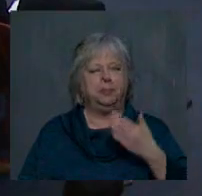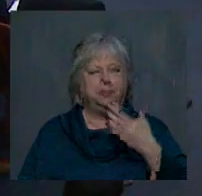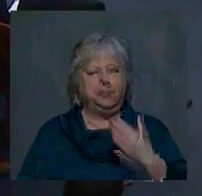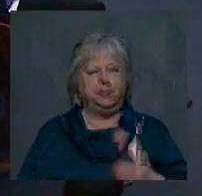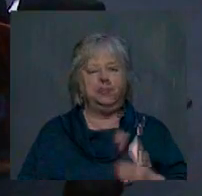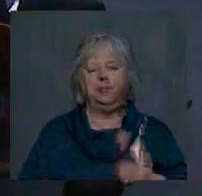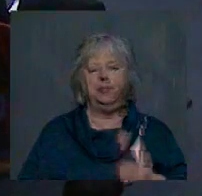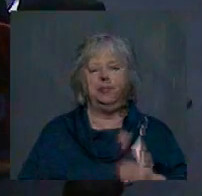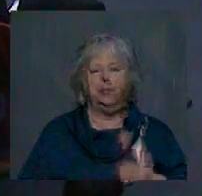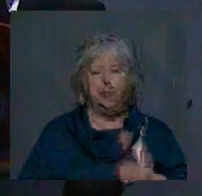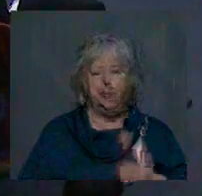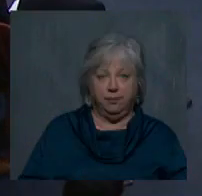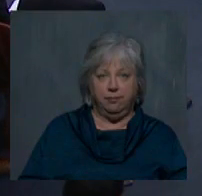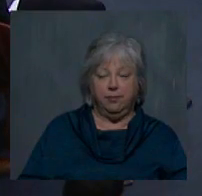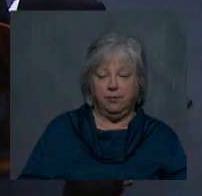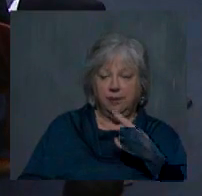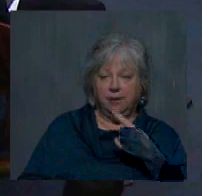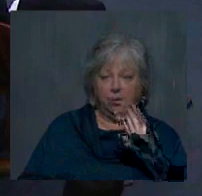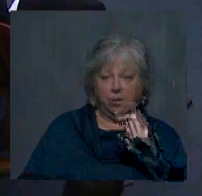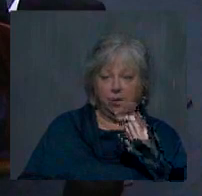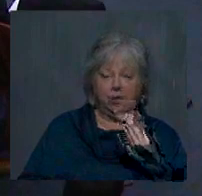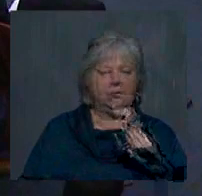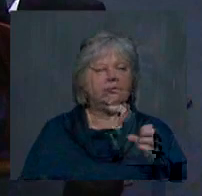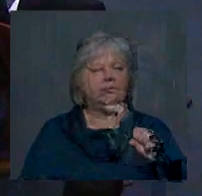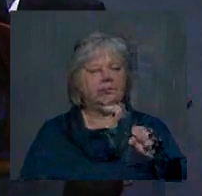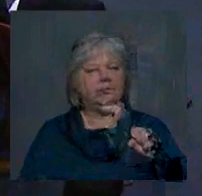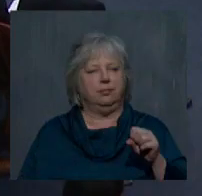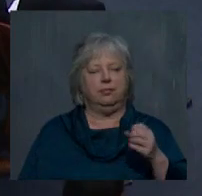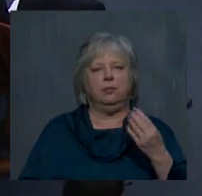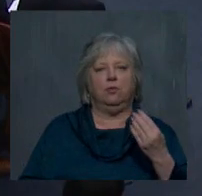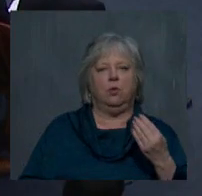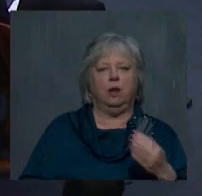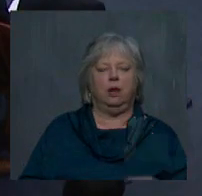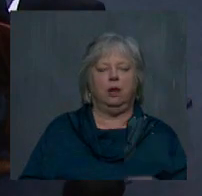Thank you. Is it 14?